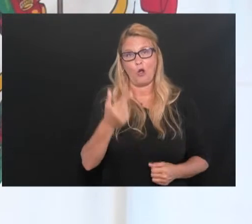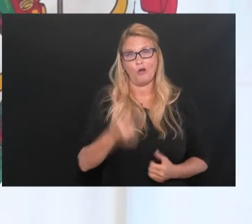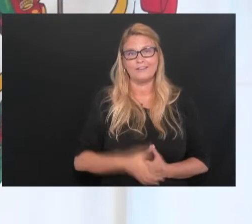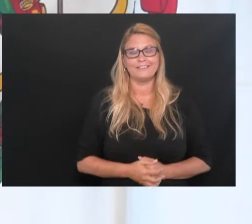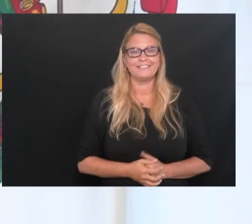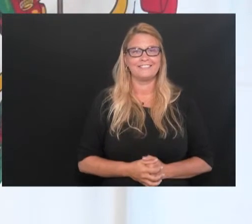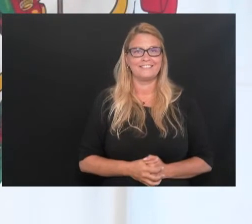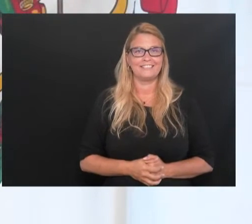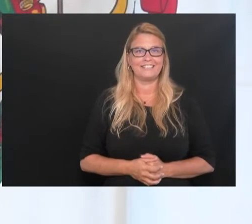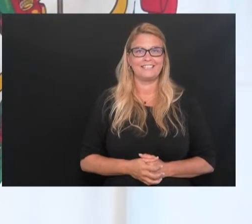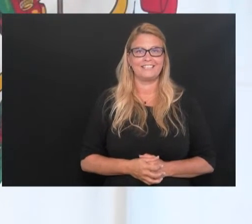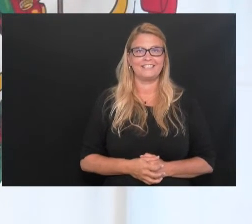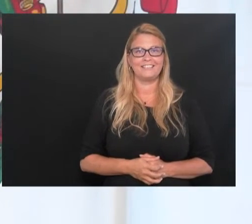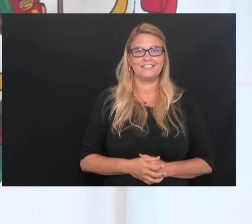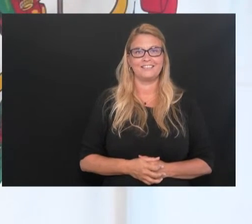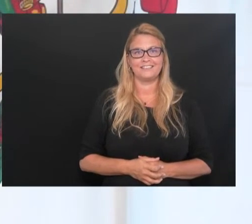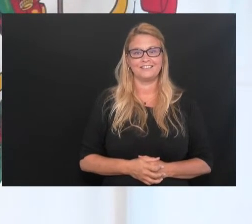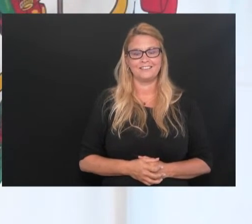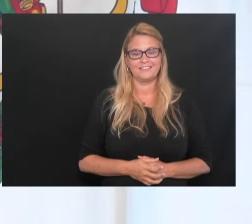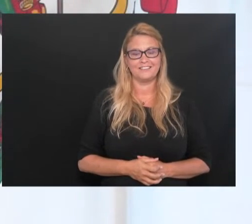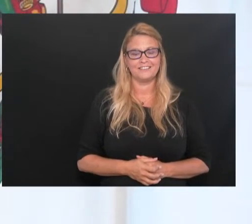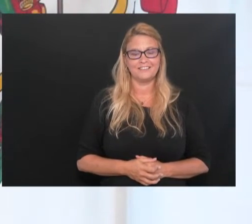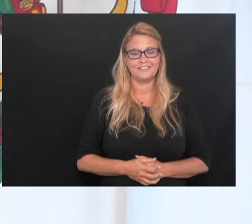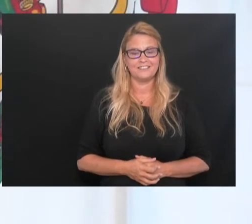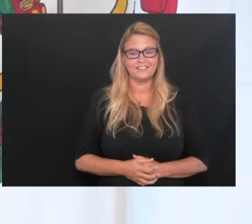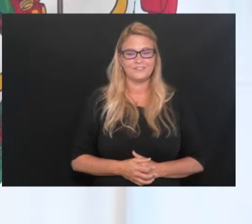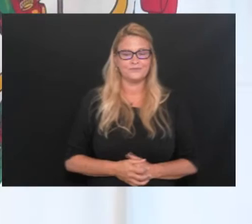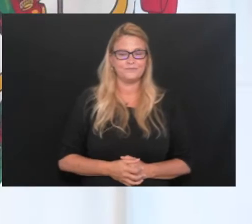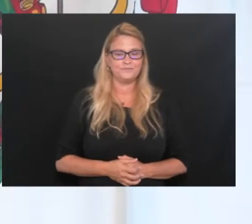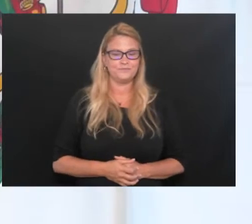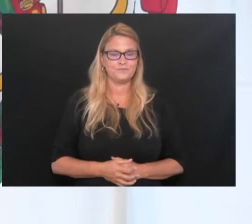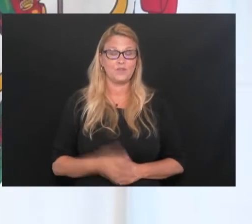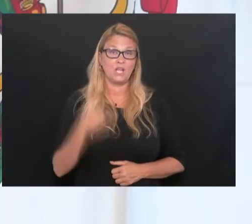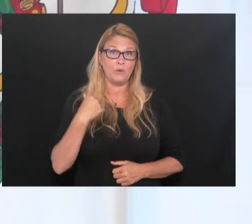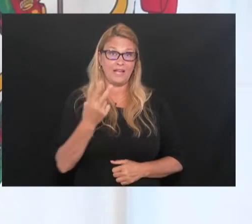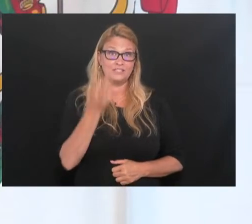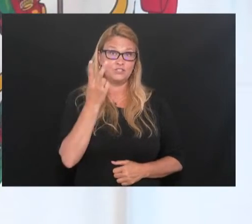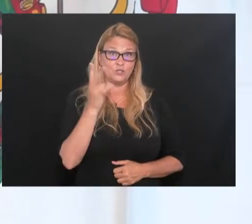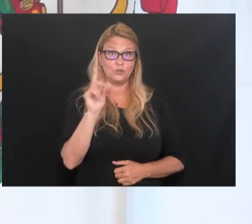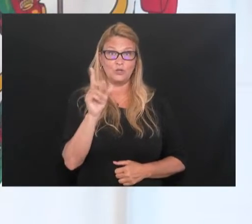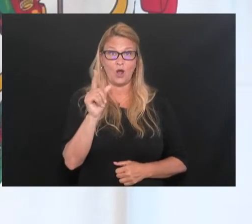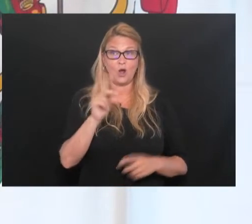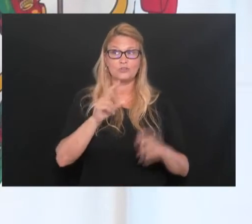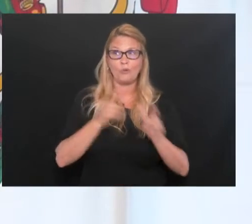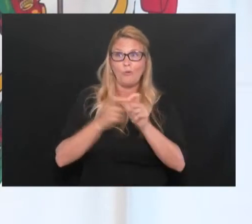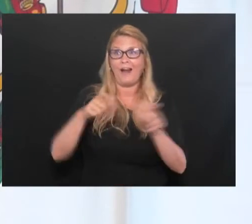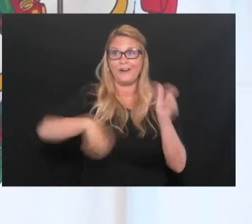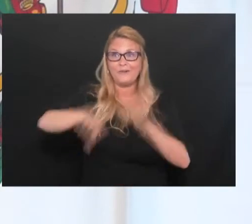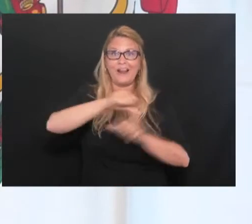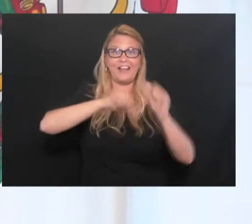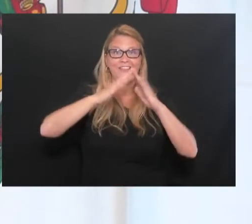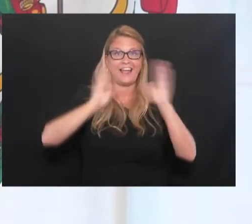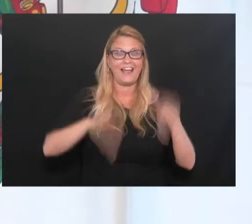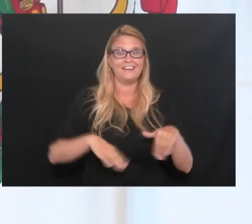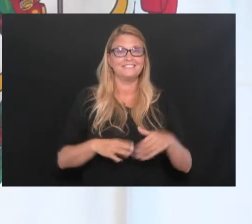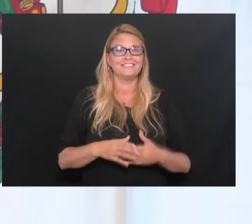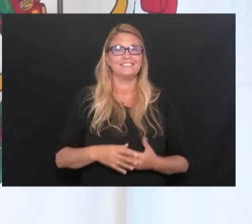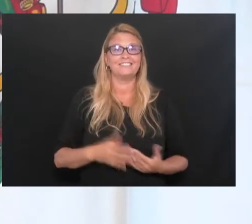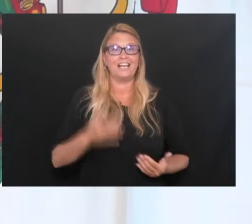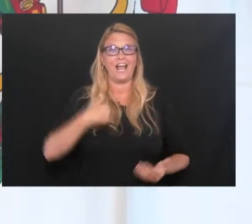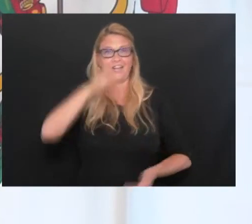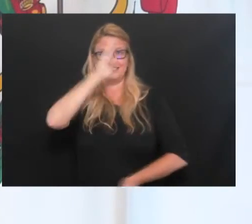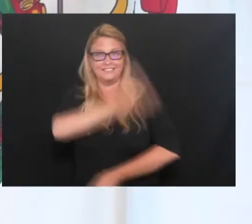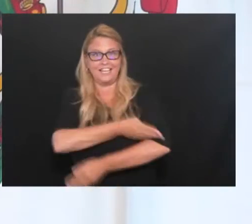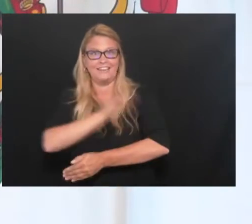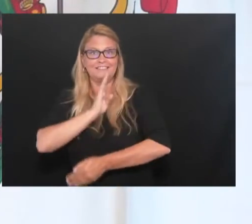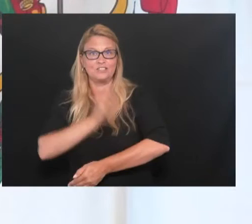it. But nevertheless, we had 2 little Boston Terriers running all over the house and everything, and our son and